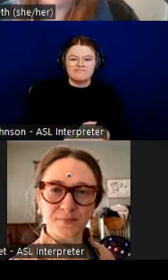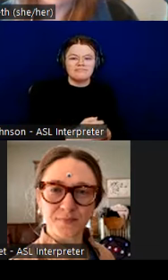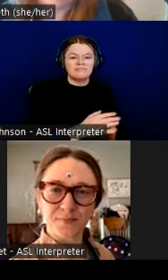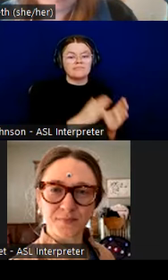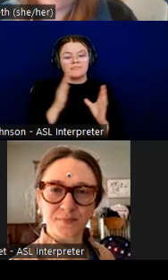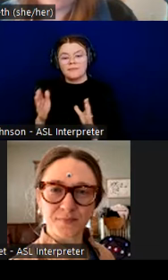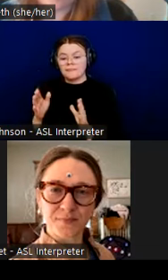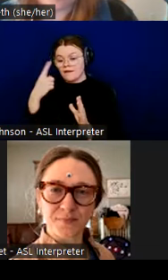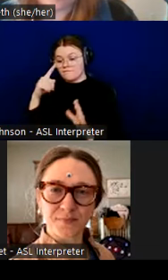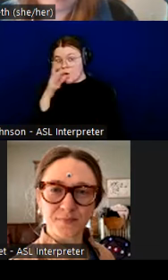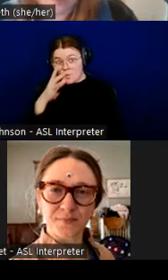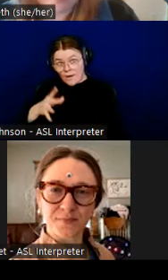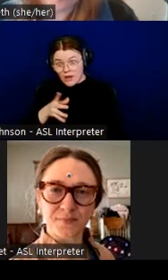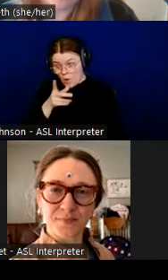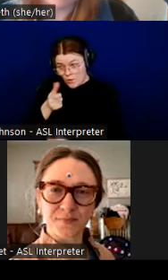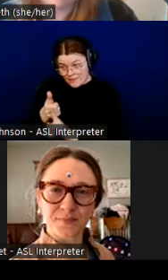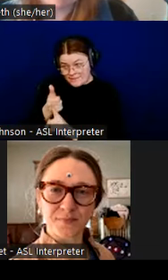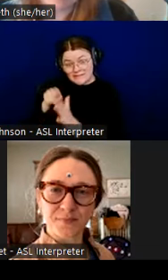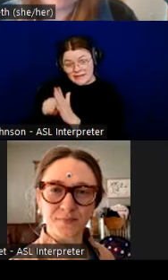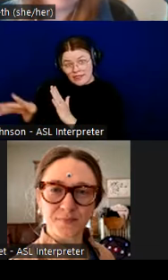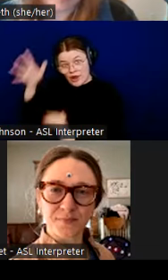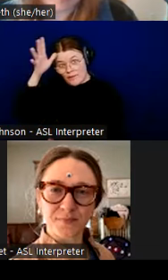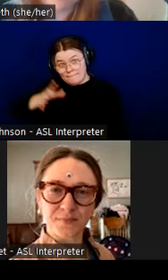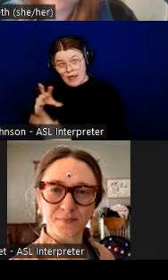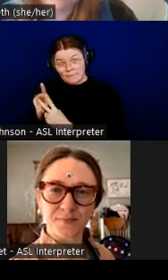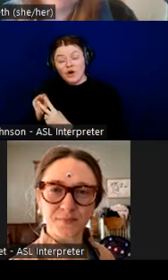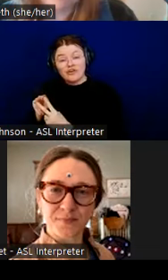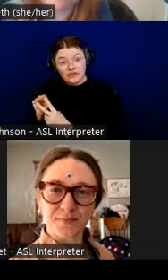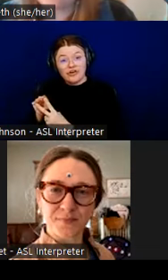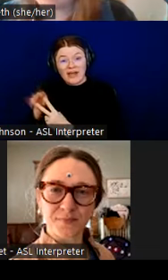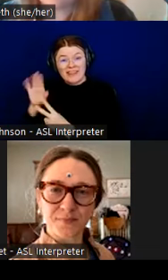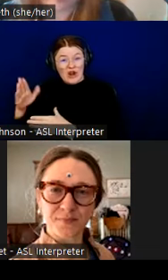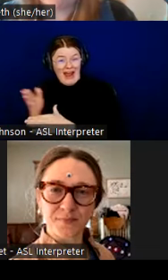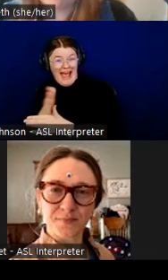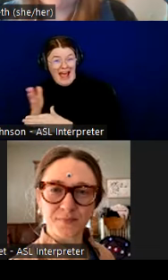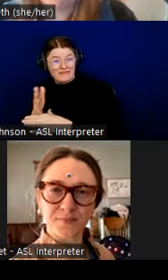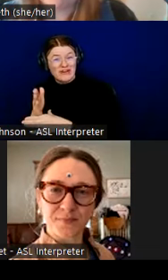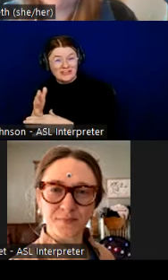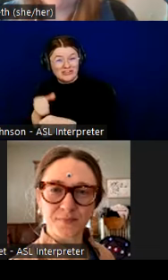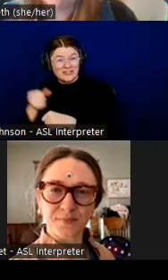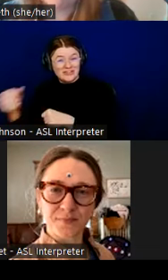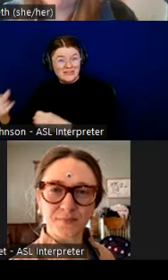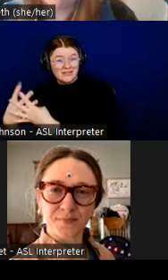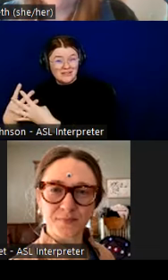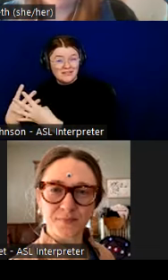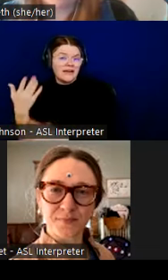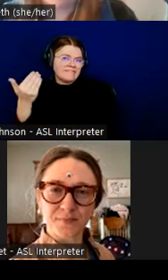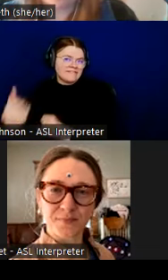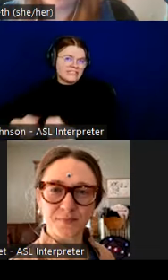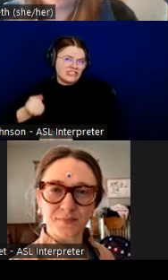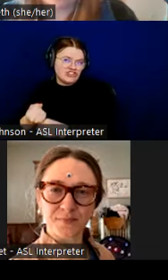The average sentence for women who kill their male partner is 15 years. Same crime,